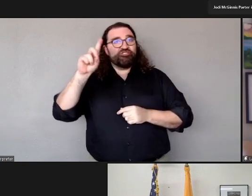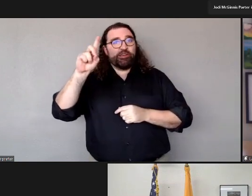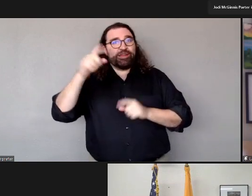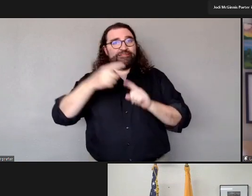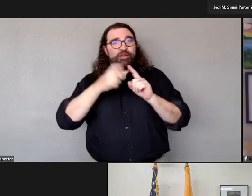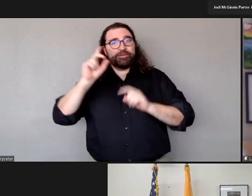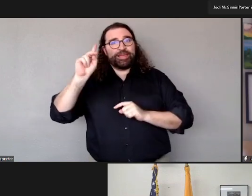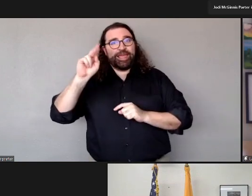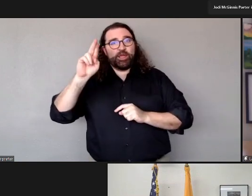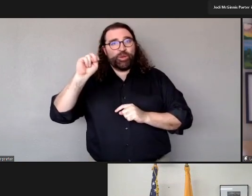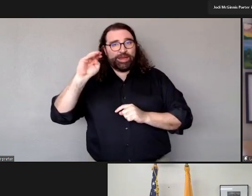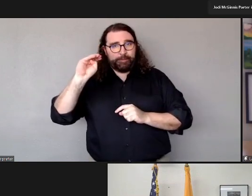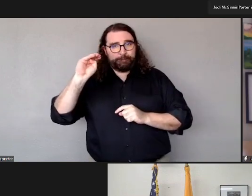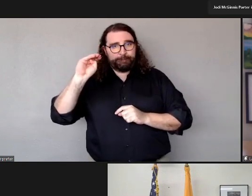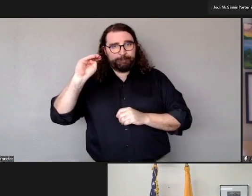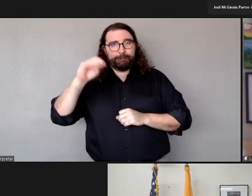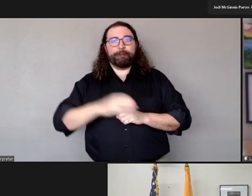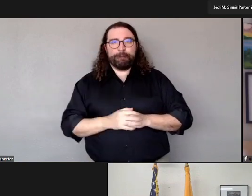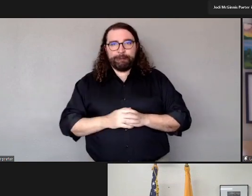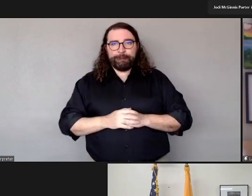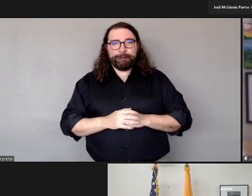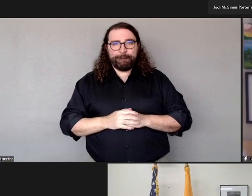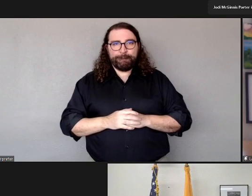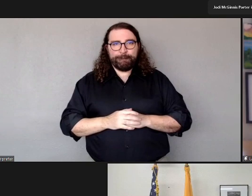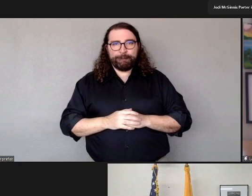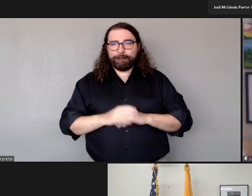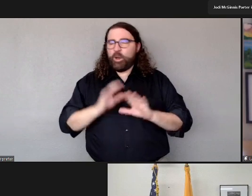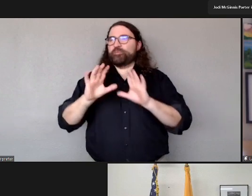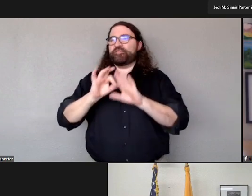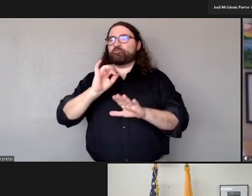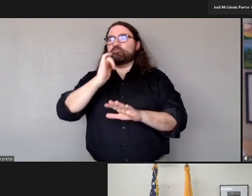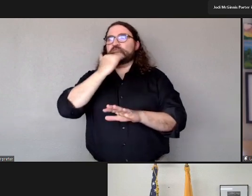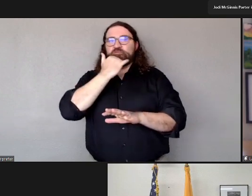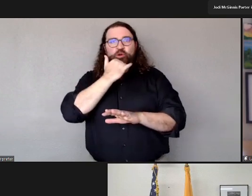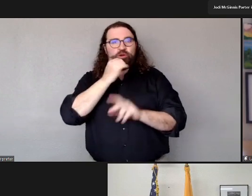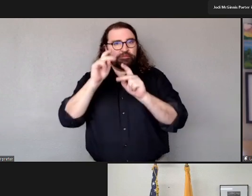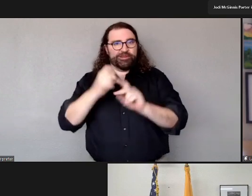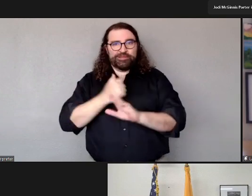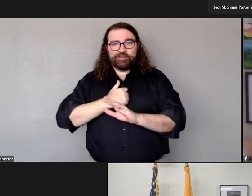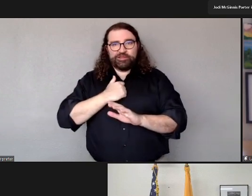at KUNM. Oh, I clicked on the wrong person. I'm sorry.